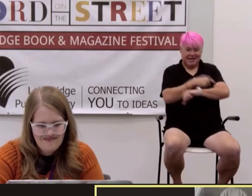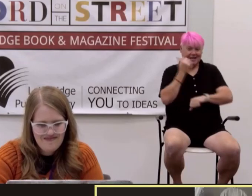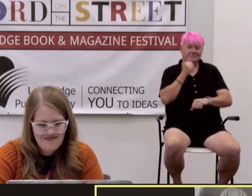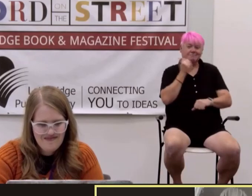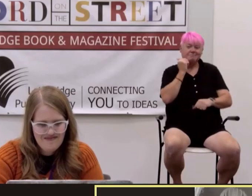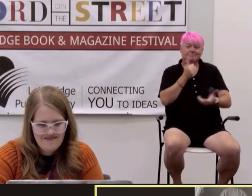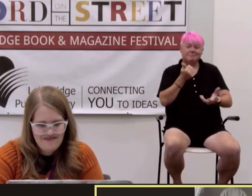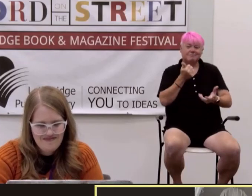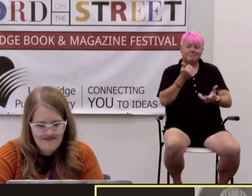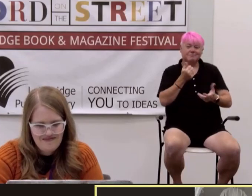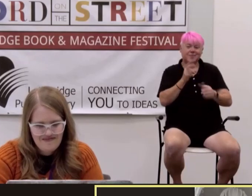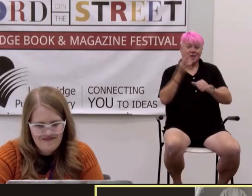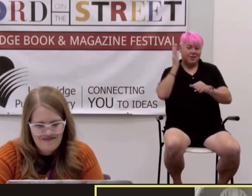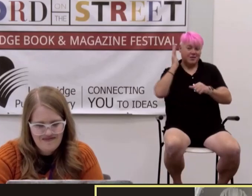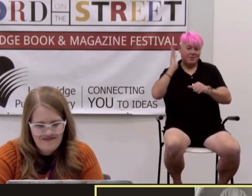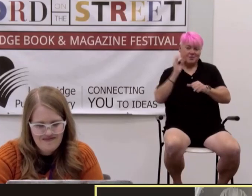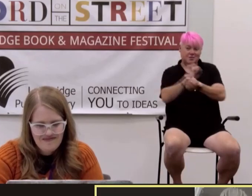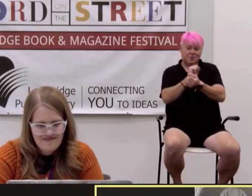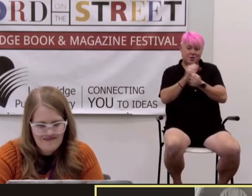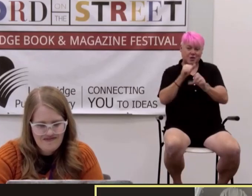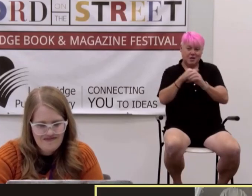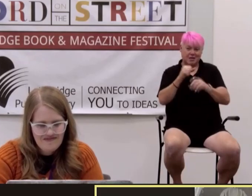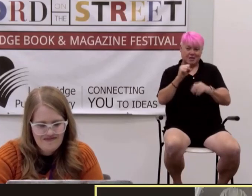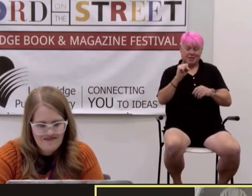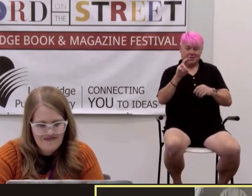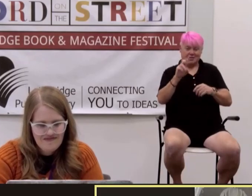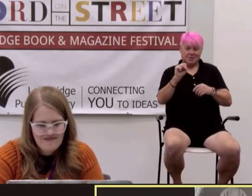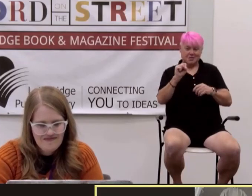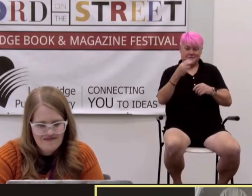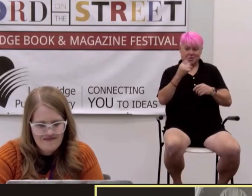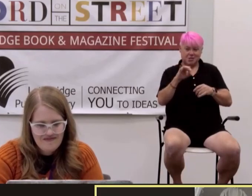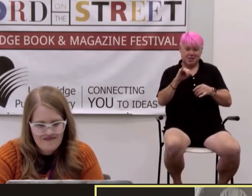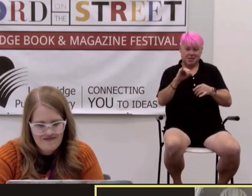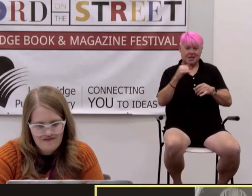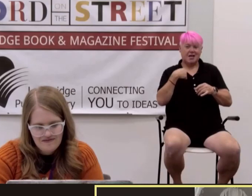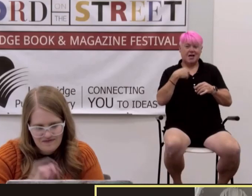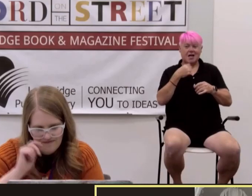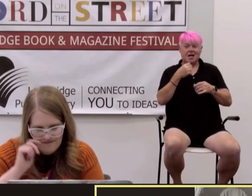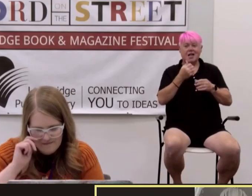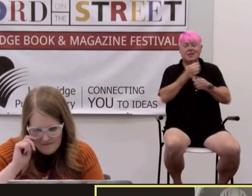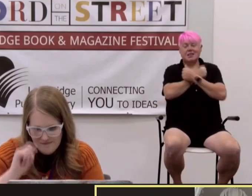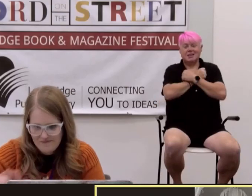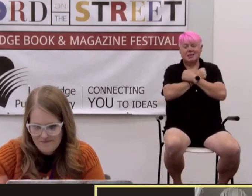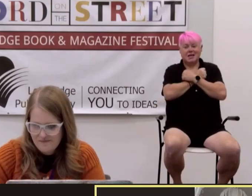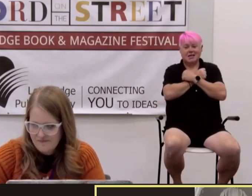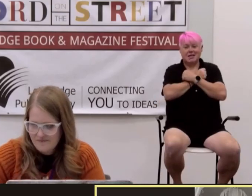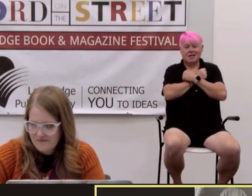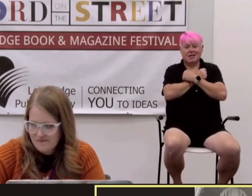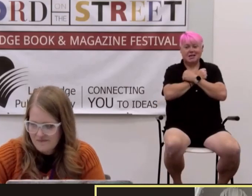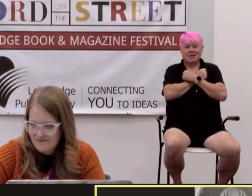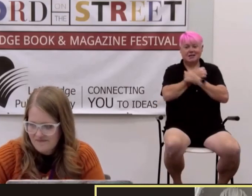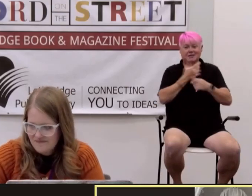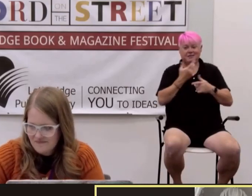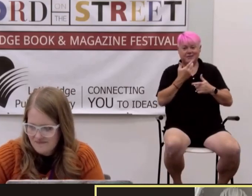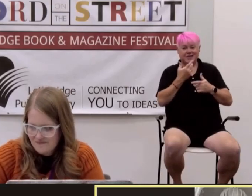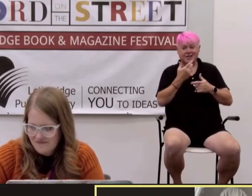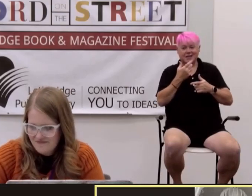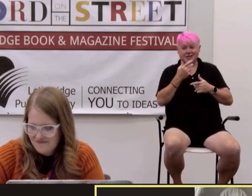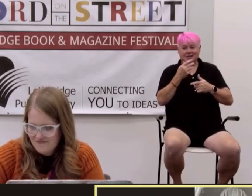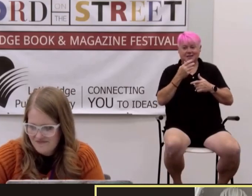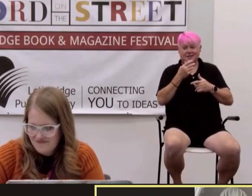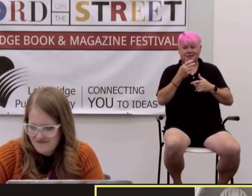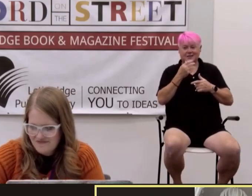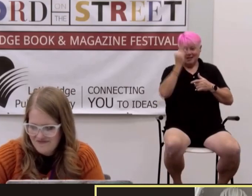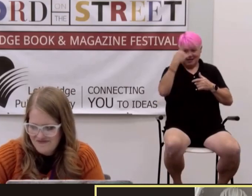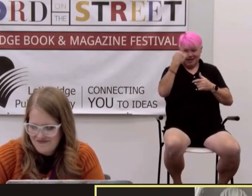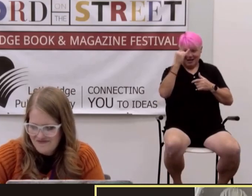used to work in a sushi bar. I love Indian food. I love Italian food. I love Mediterranean food.